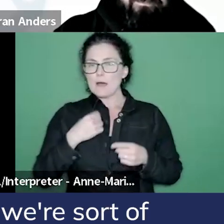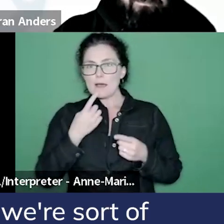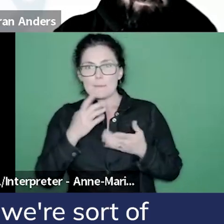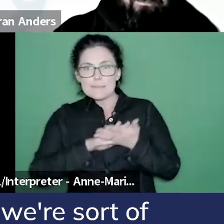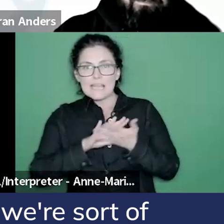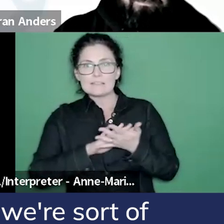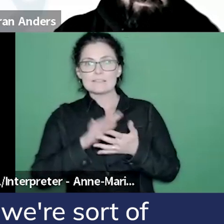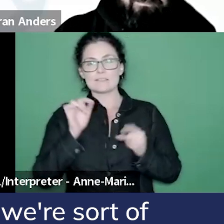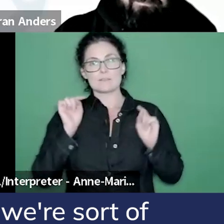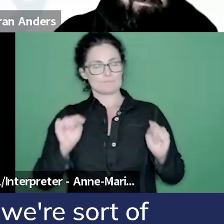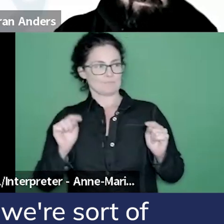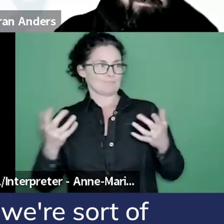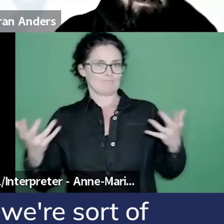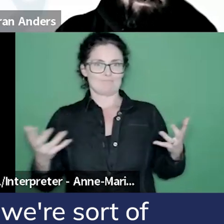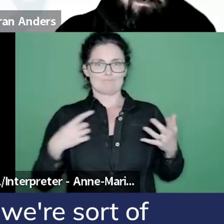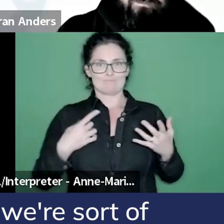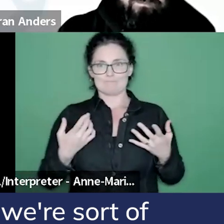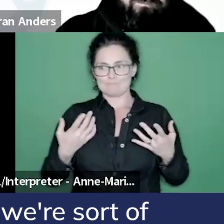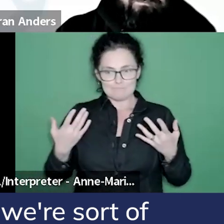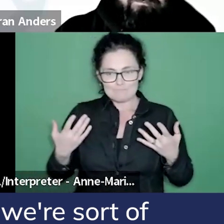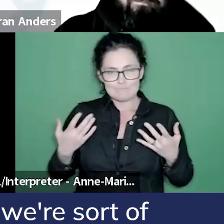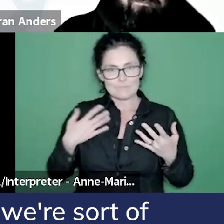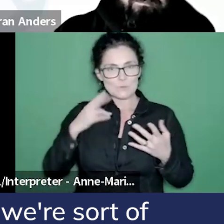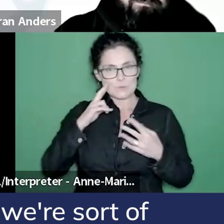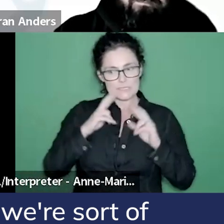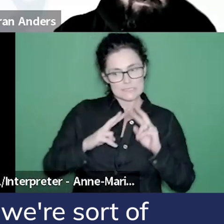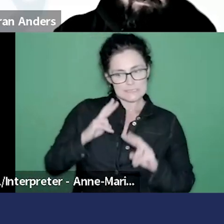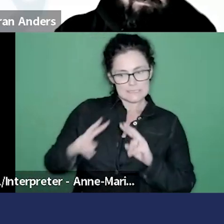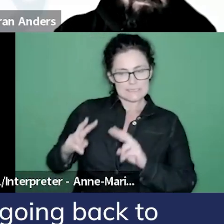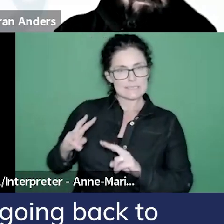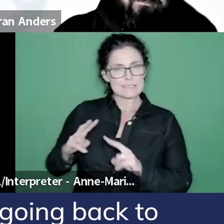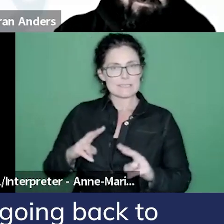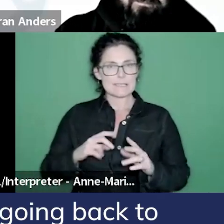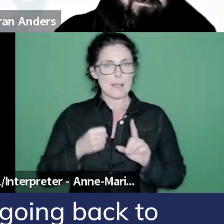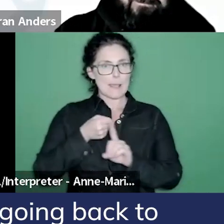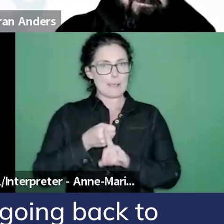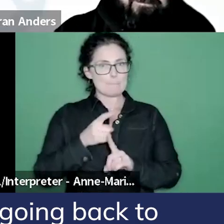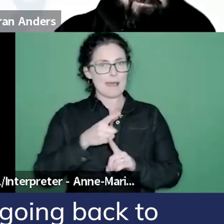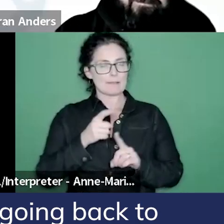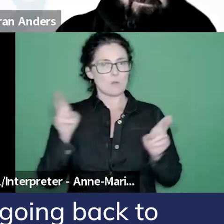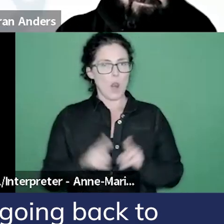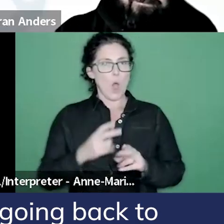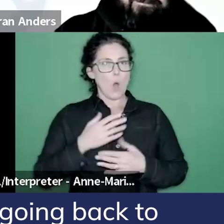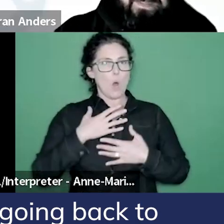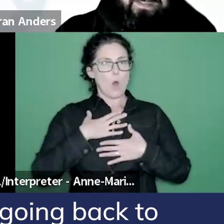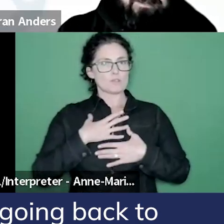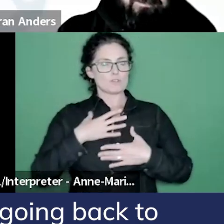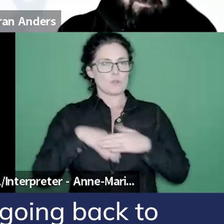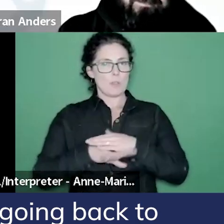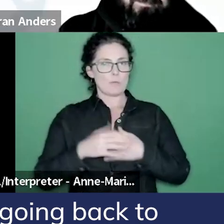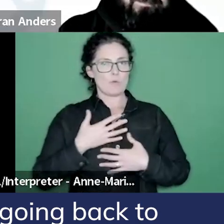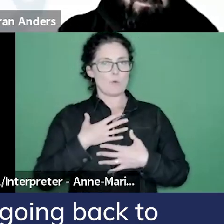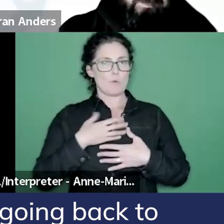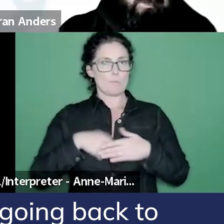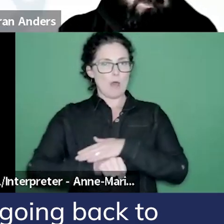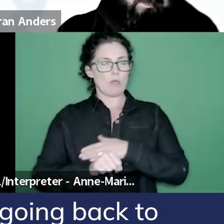gestation. So we're obviously seeing the impacts as we're sort of developing. But from that perspective, we know that going